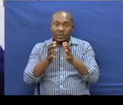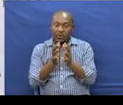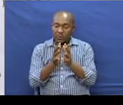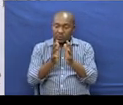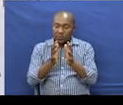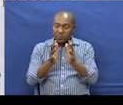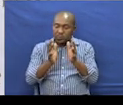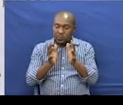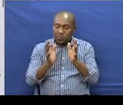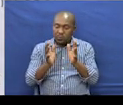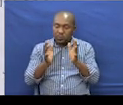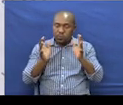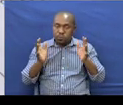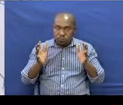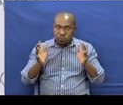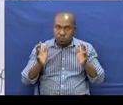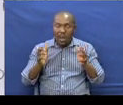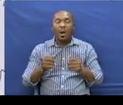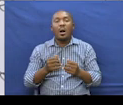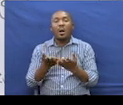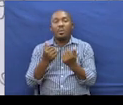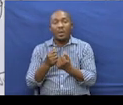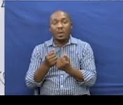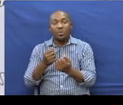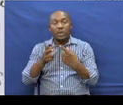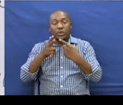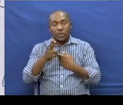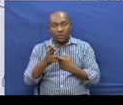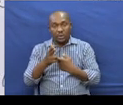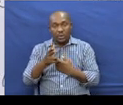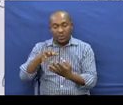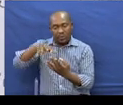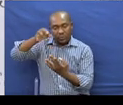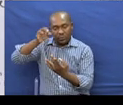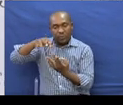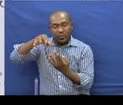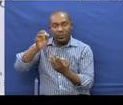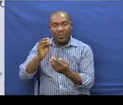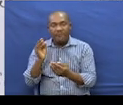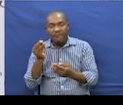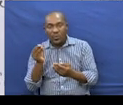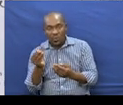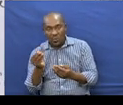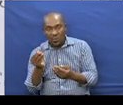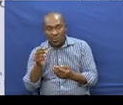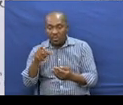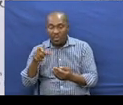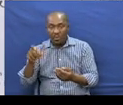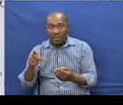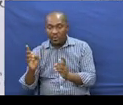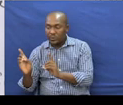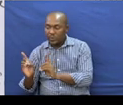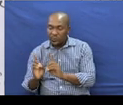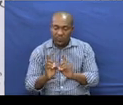indirect democracy becomes the solution in such a way that leaders or few people are elected to go and